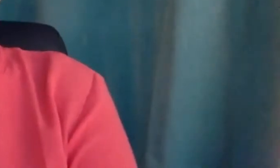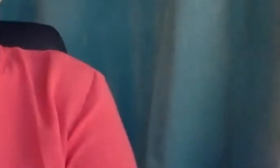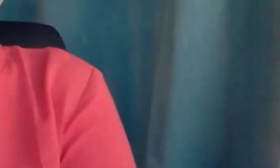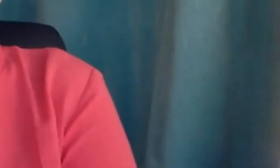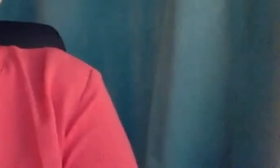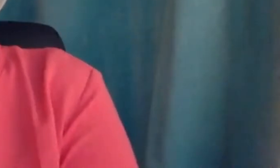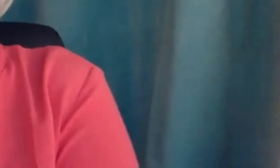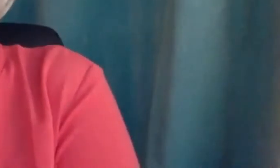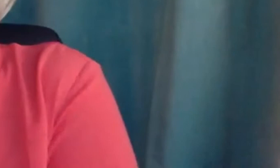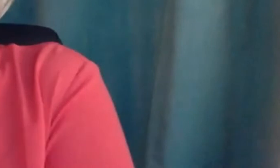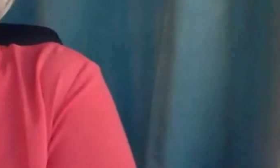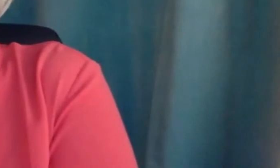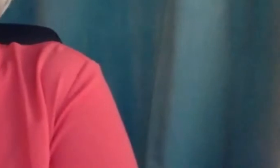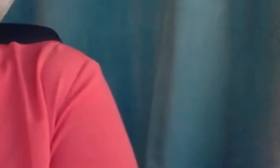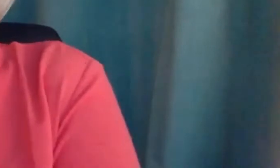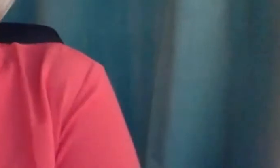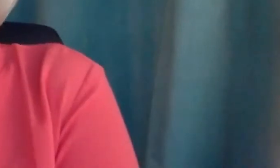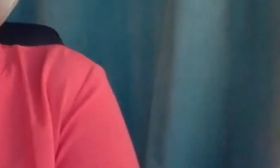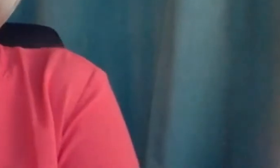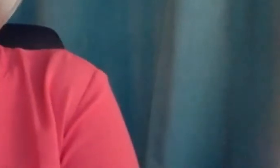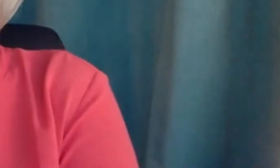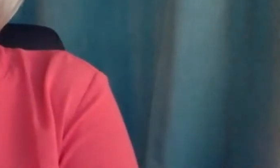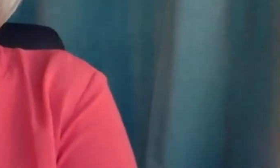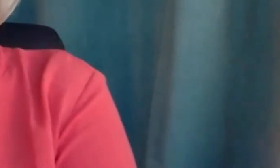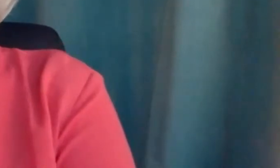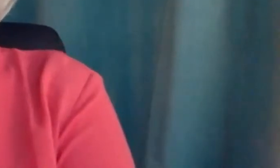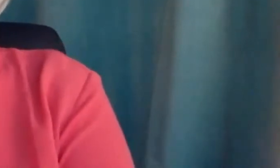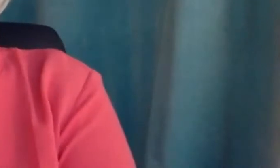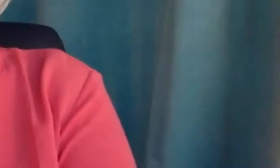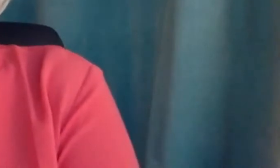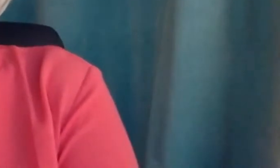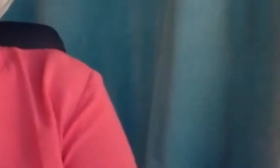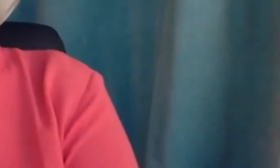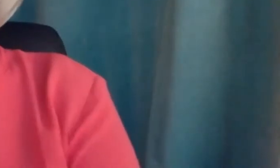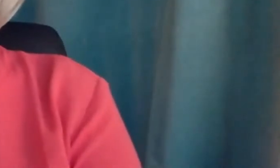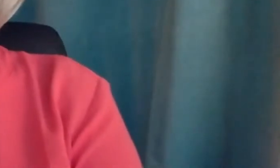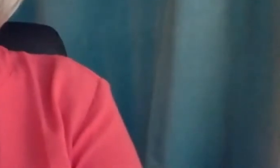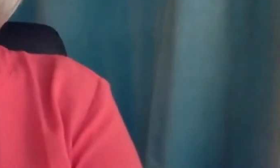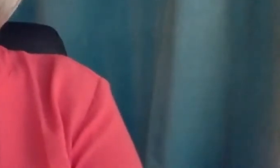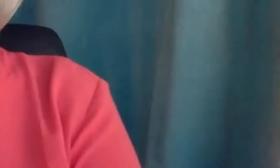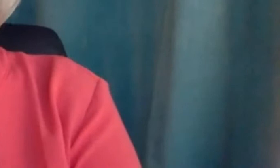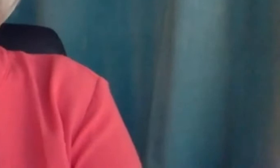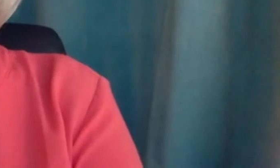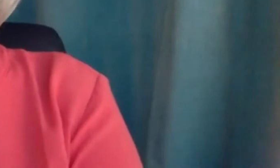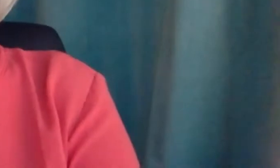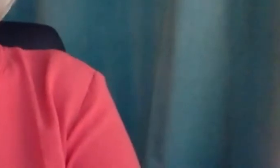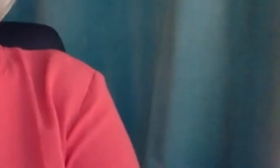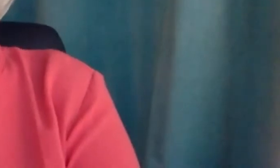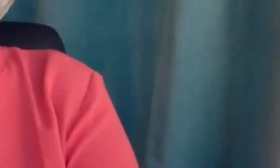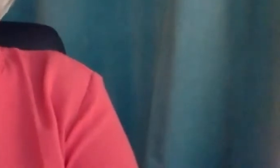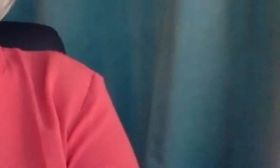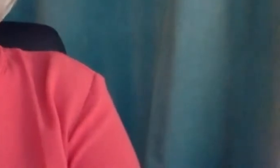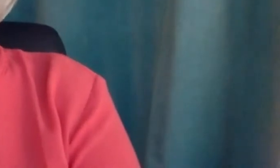pursue meaningful employment that corresponds with their interests and abilities. VR counselors can join a transition team and